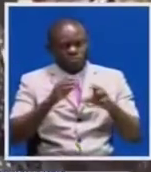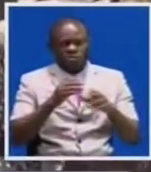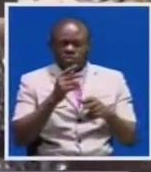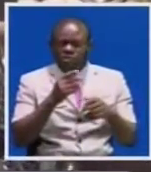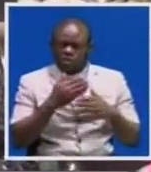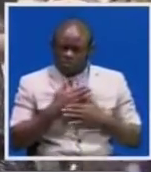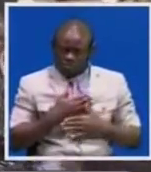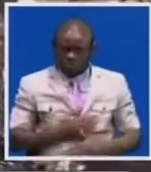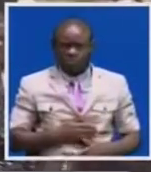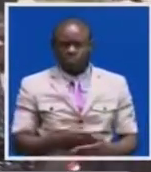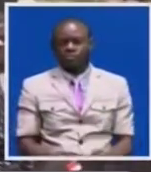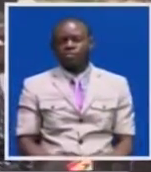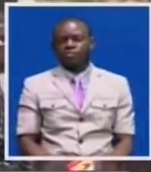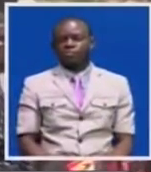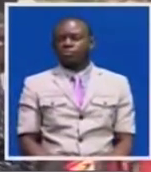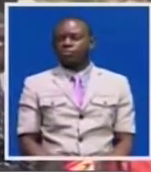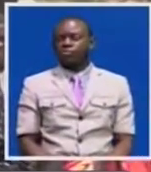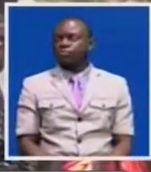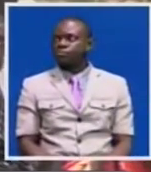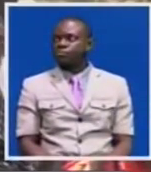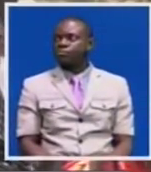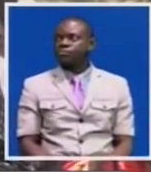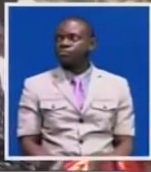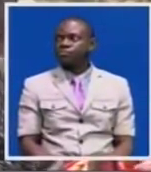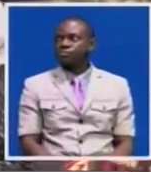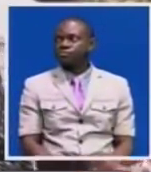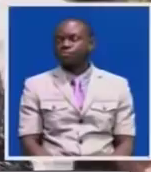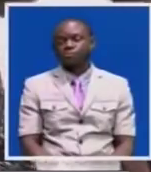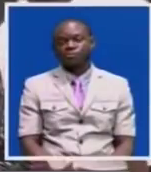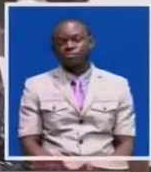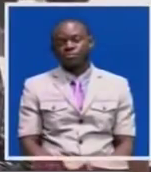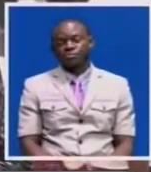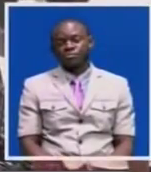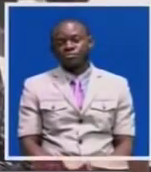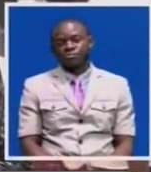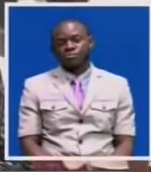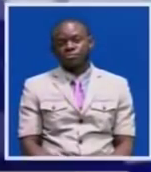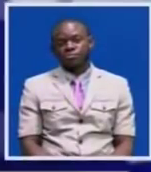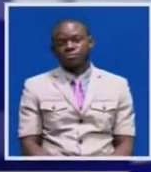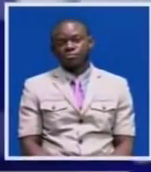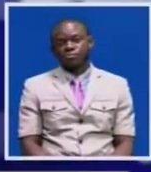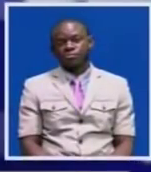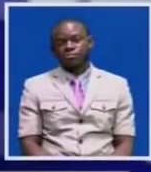now. Mike Munkombwe, Zanis, in Choma District.